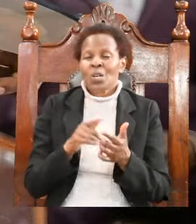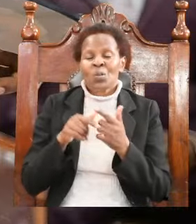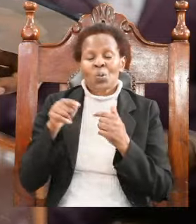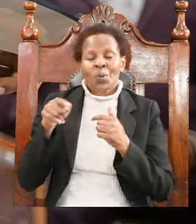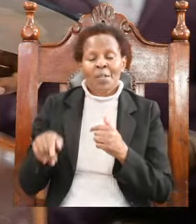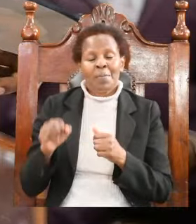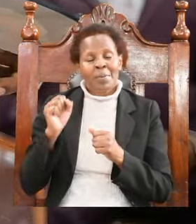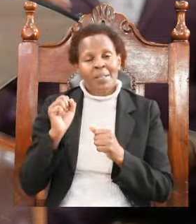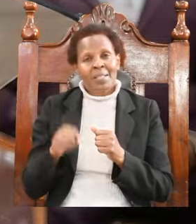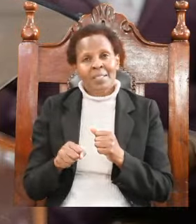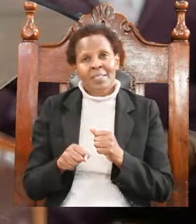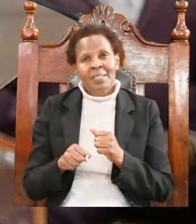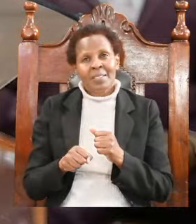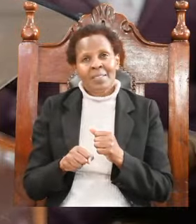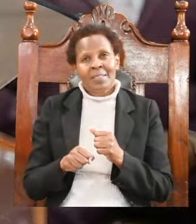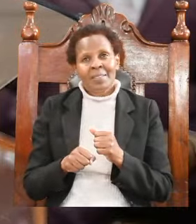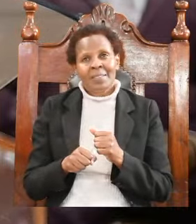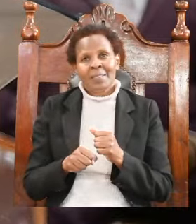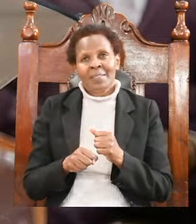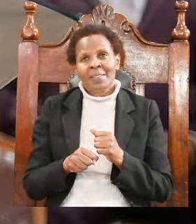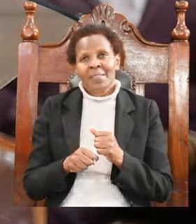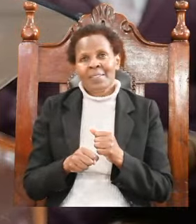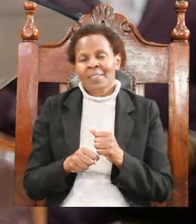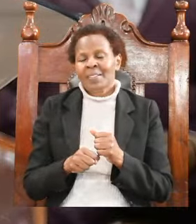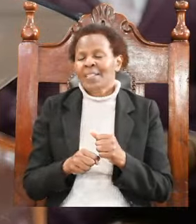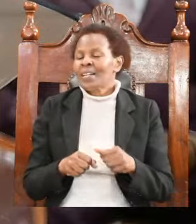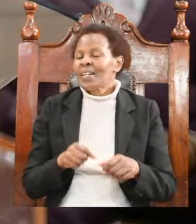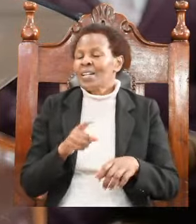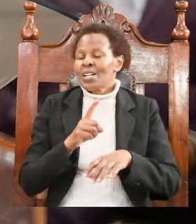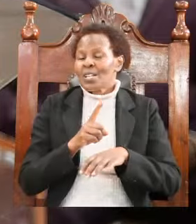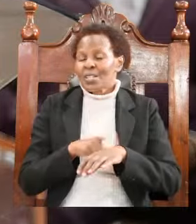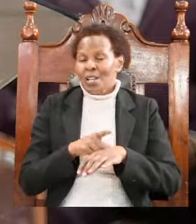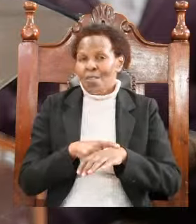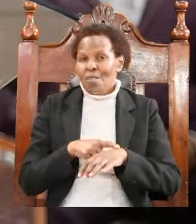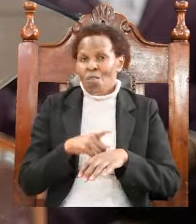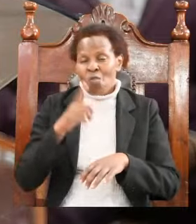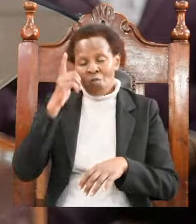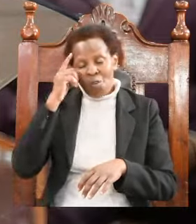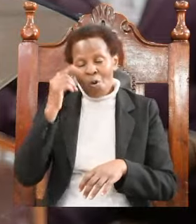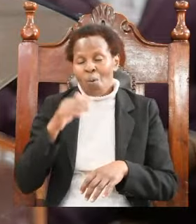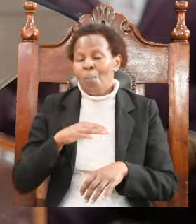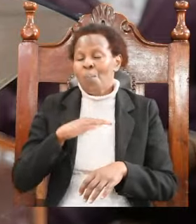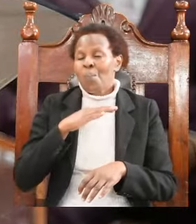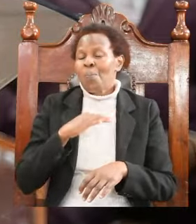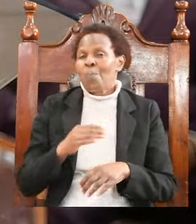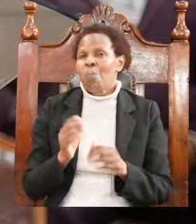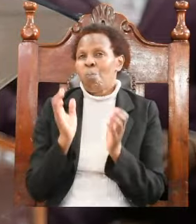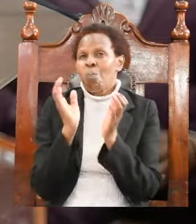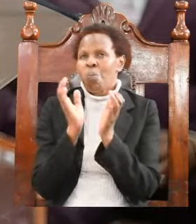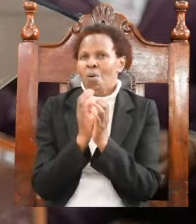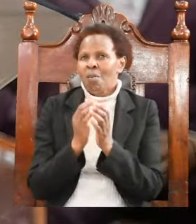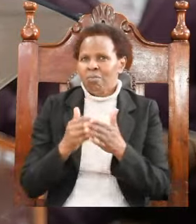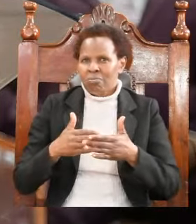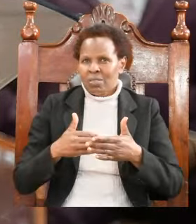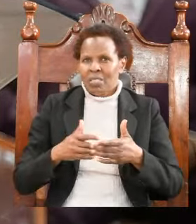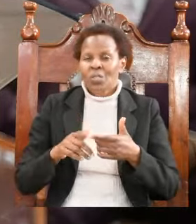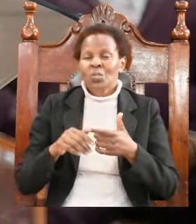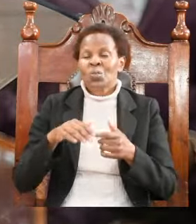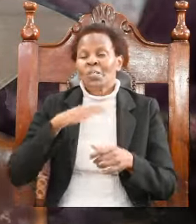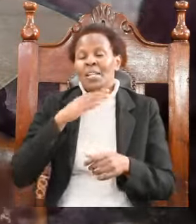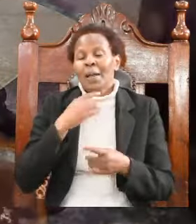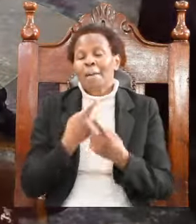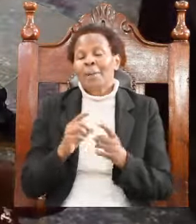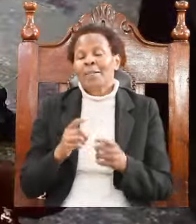know, my time in this world has come to an end. But my testimony